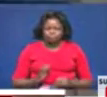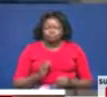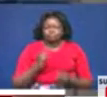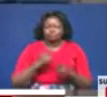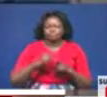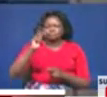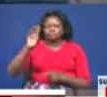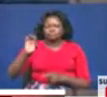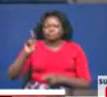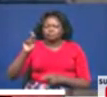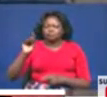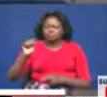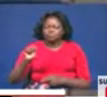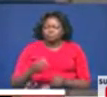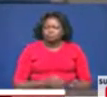Wekesa.